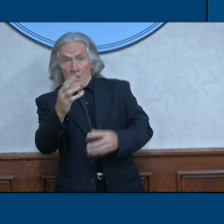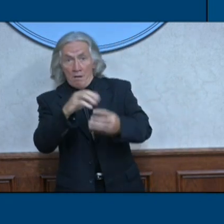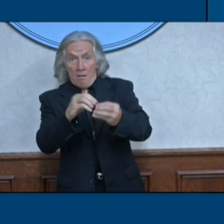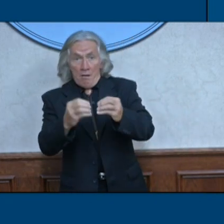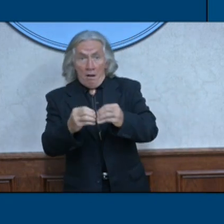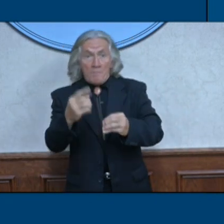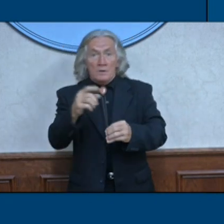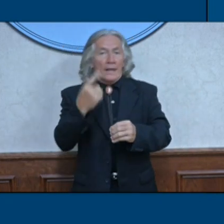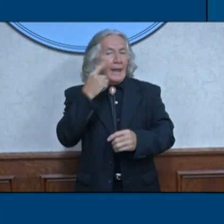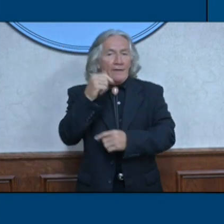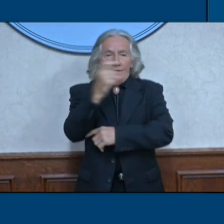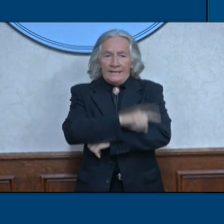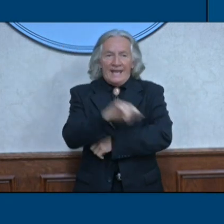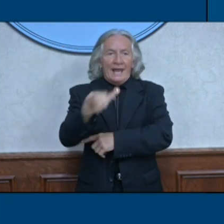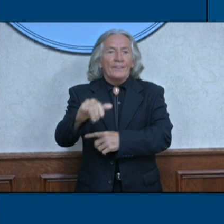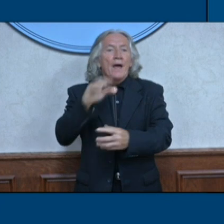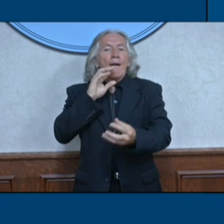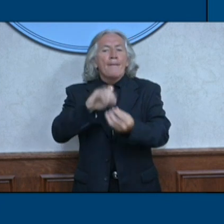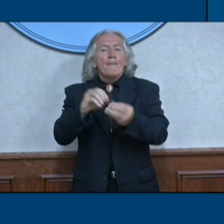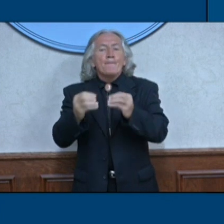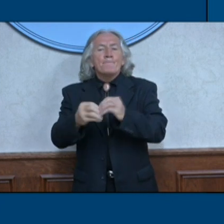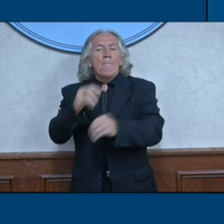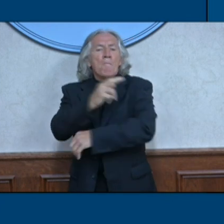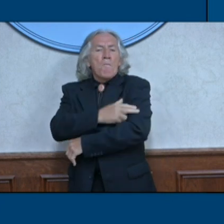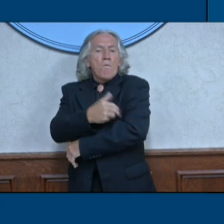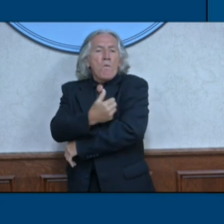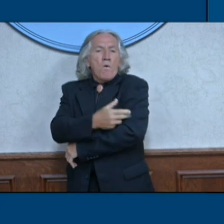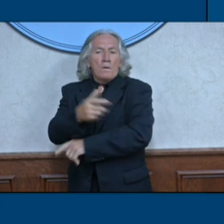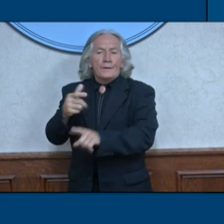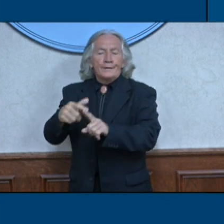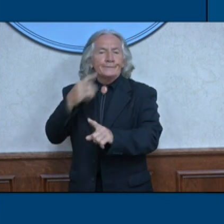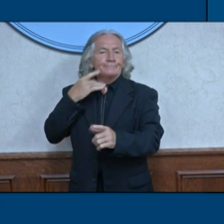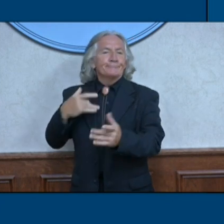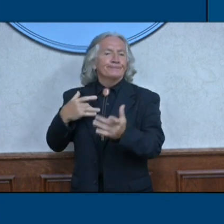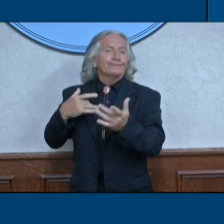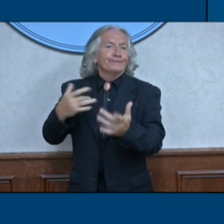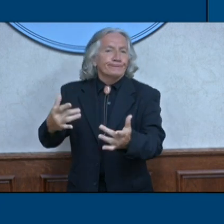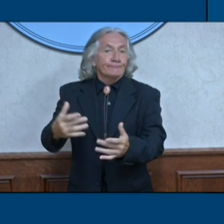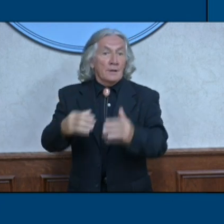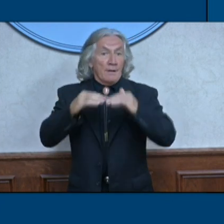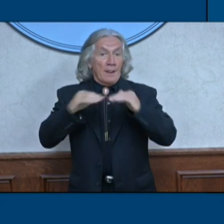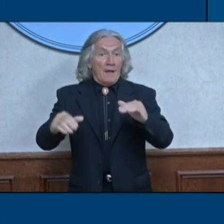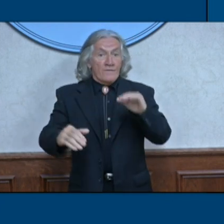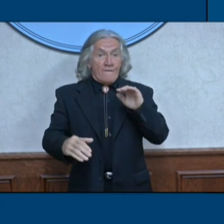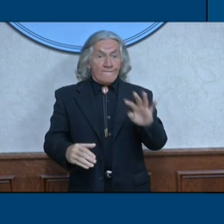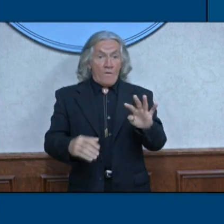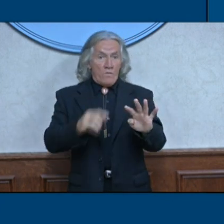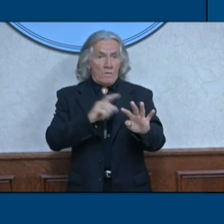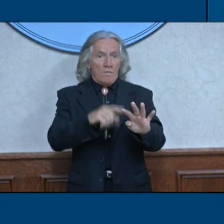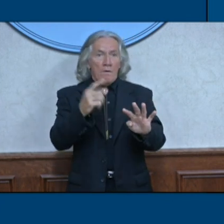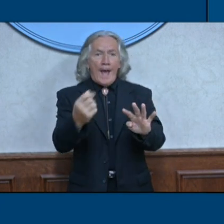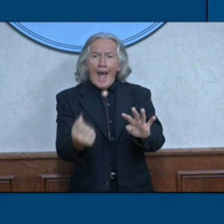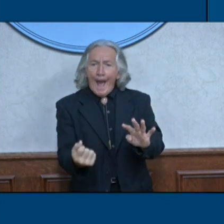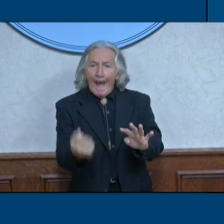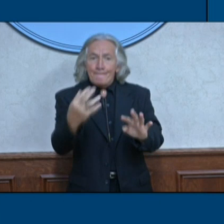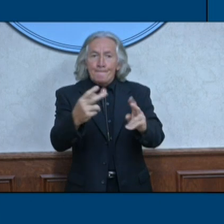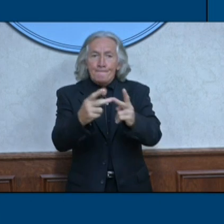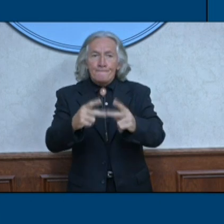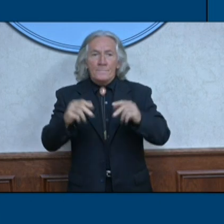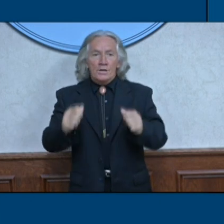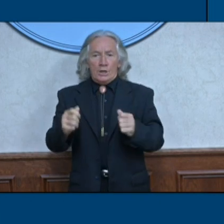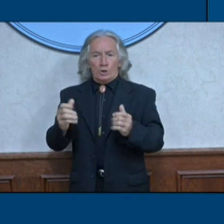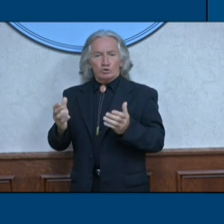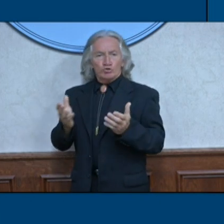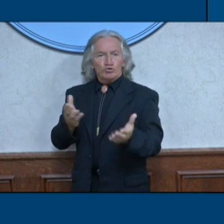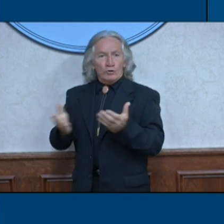other words, that day in and day out, that's the beds that a hospital would typically run. Level 4 would be how many places can we